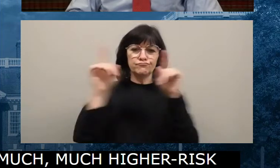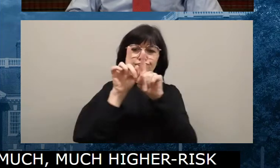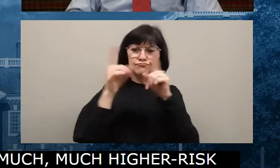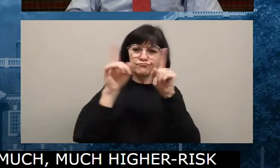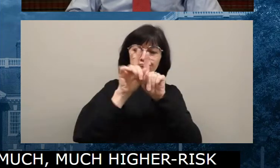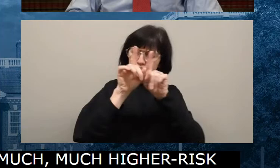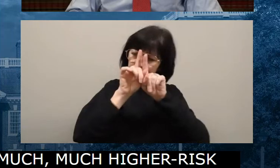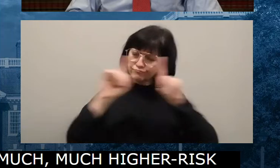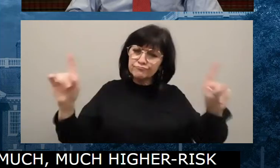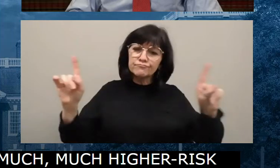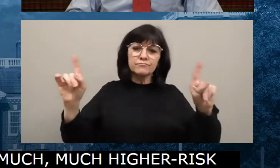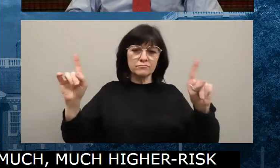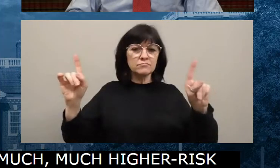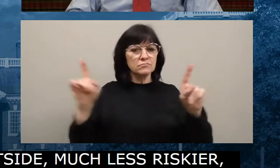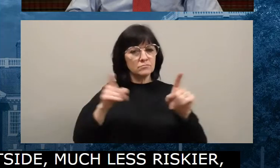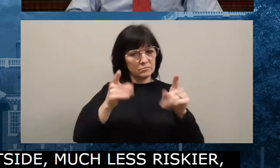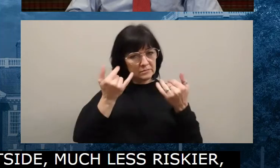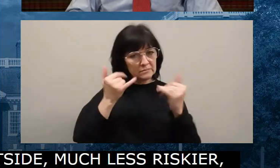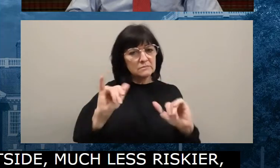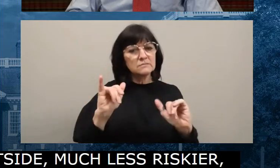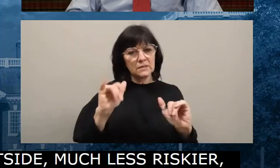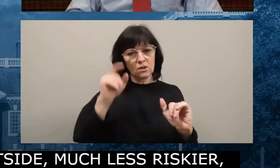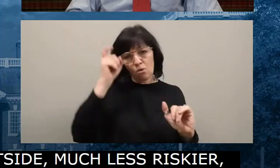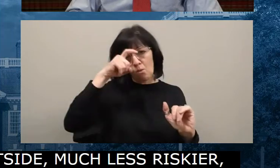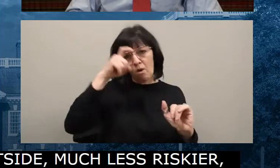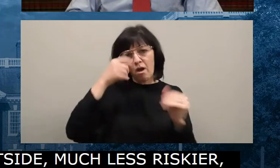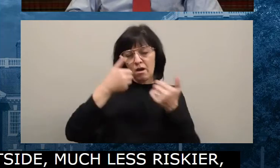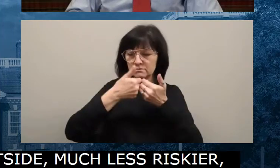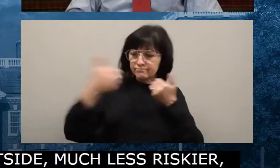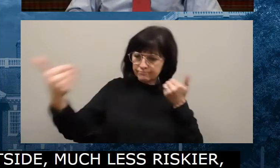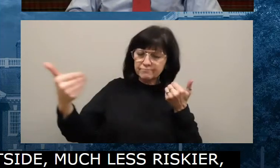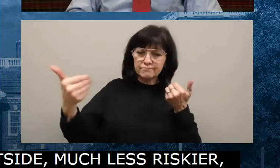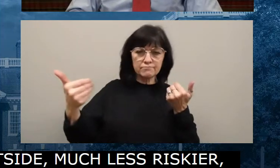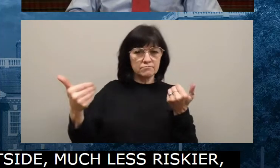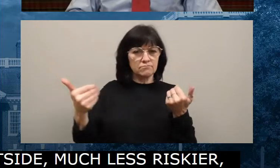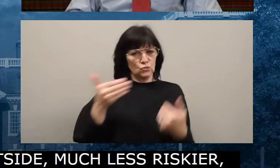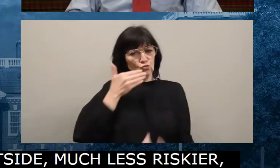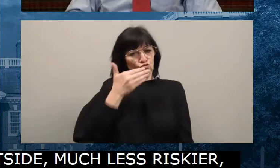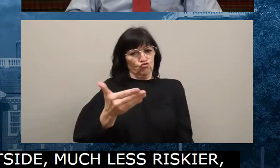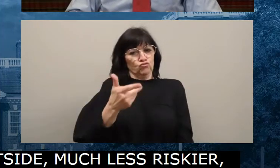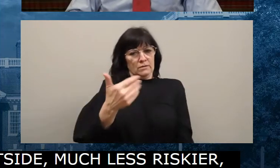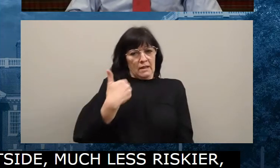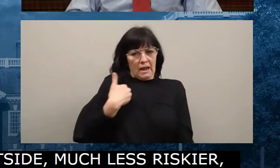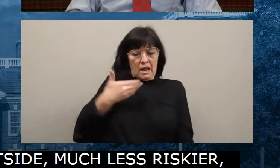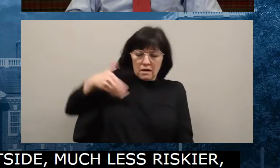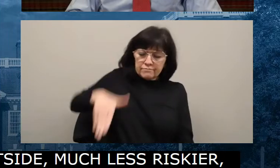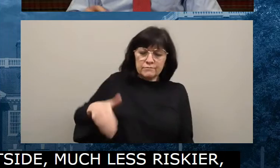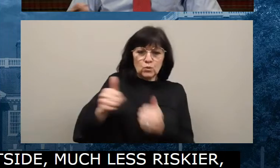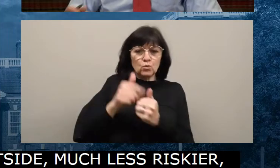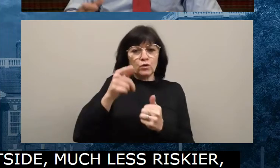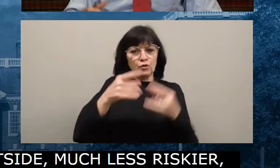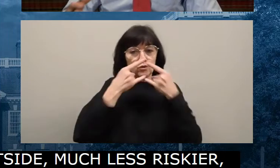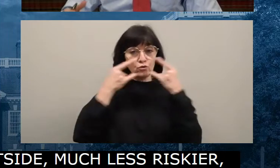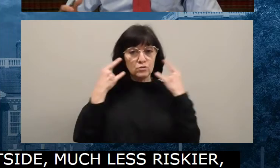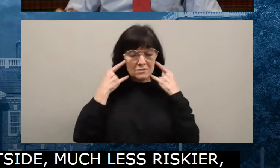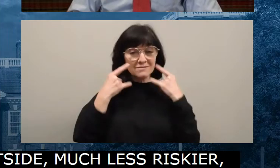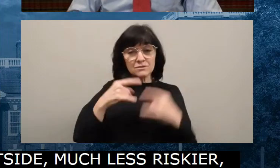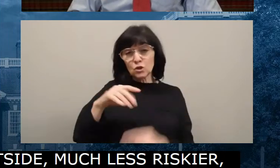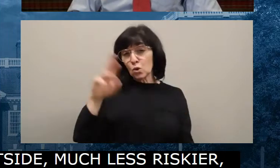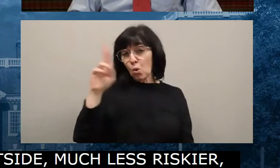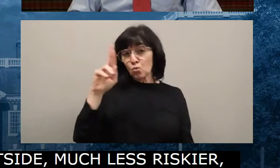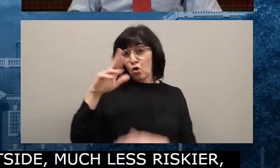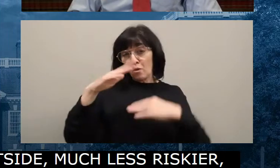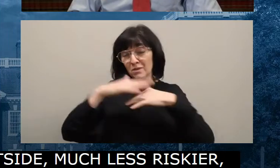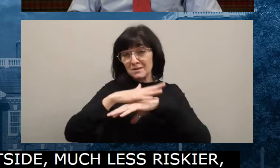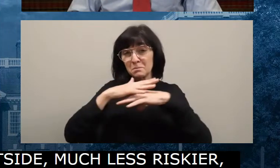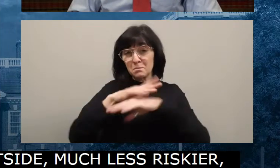from those people around you. It's always safe to have a mask with you. In Rehoboth in particular, it's required because of the density of folks